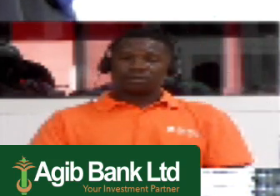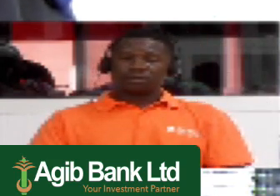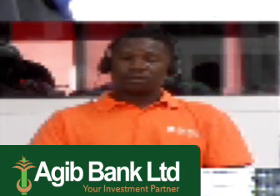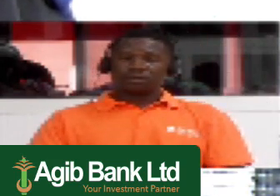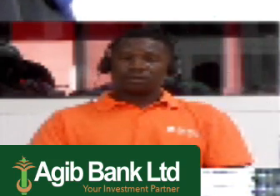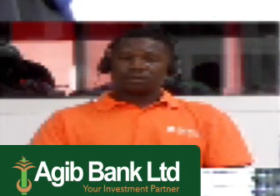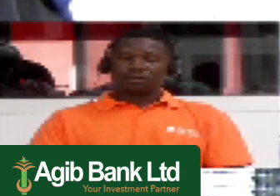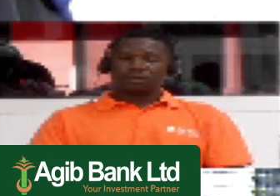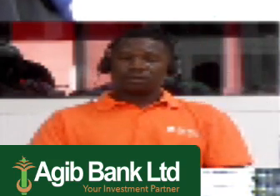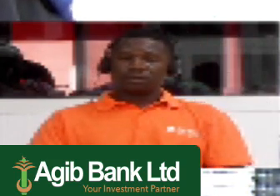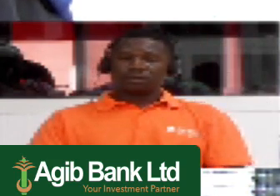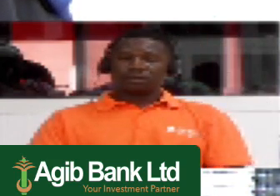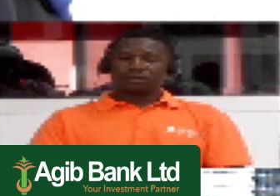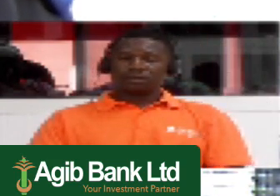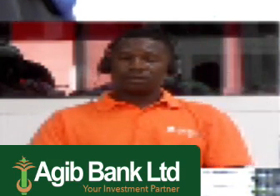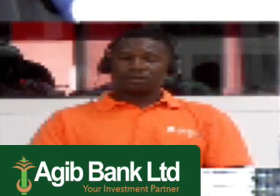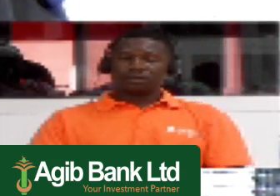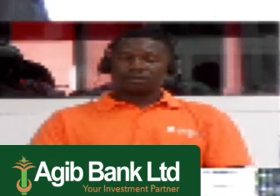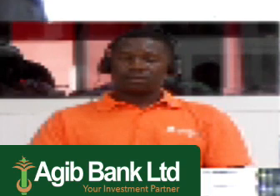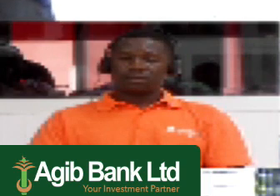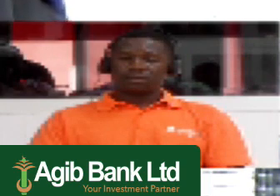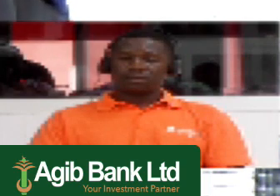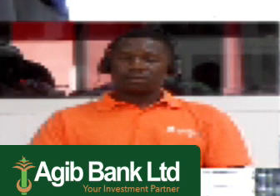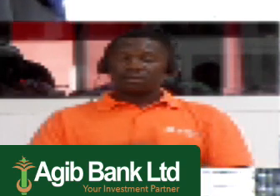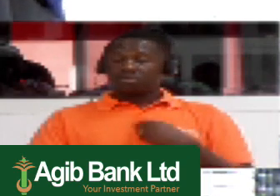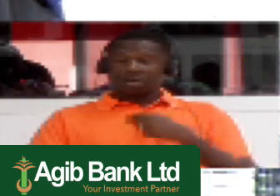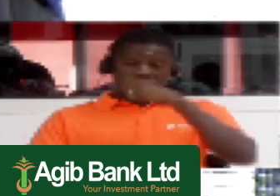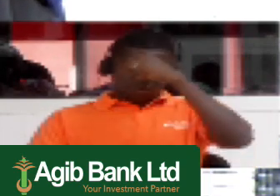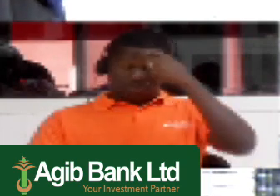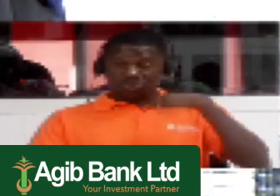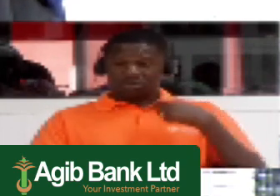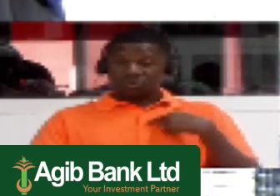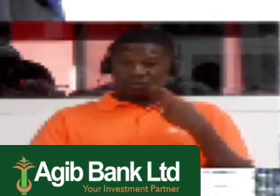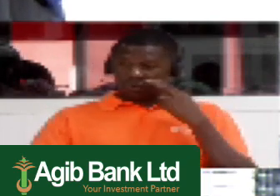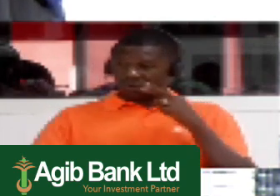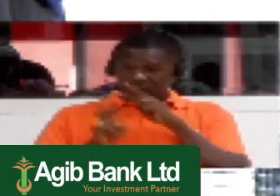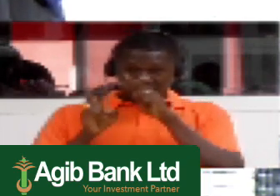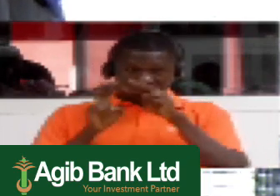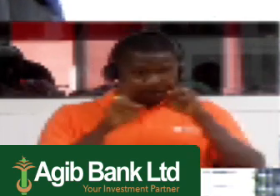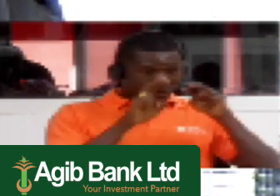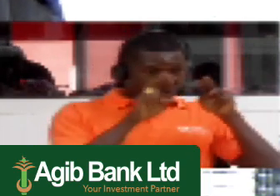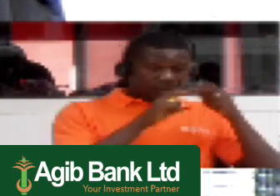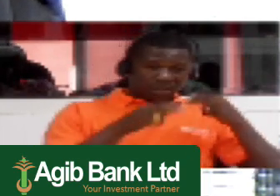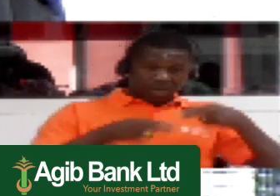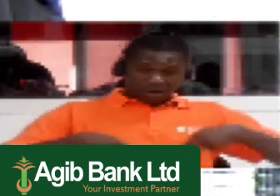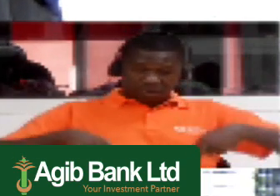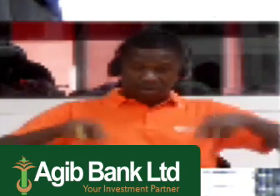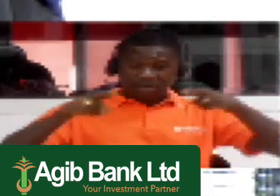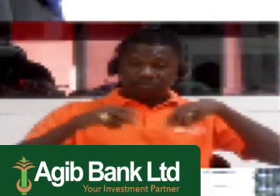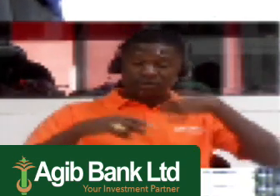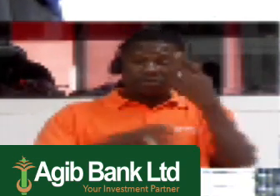Jibe Kabo Foresoto. My role was to inspect the highway.